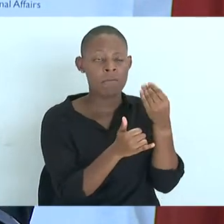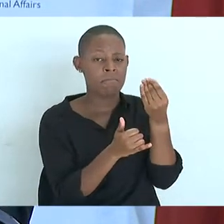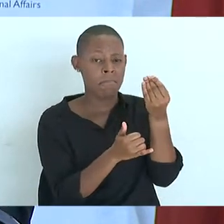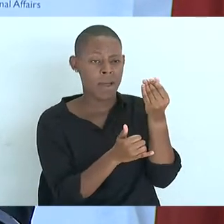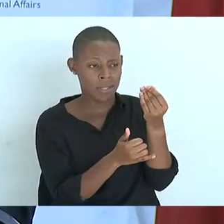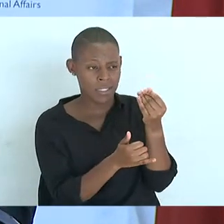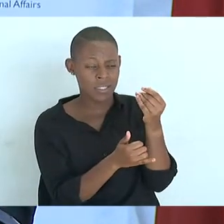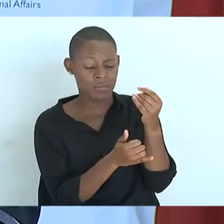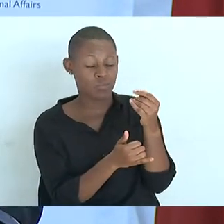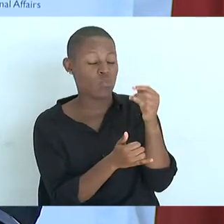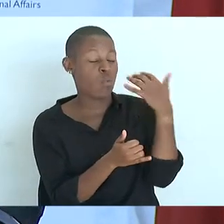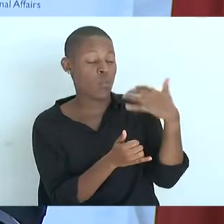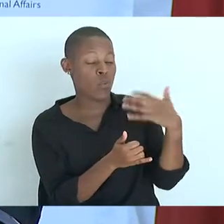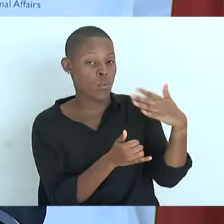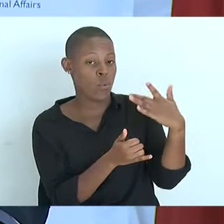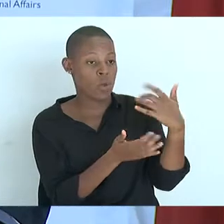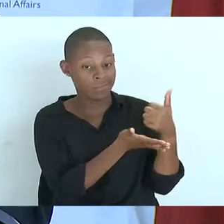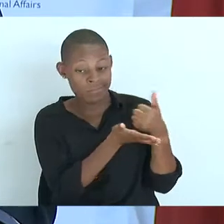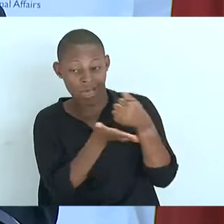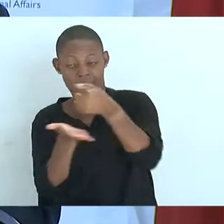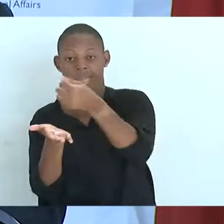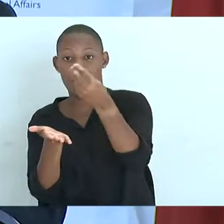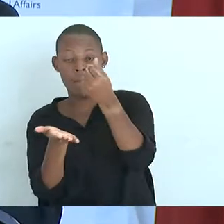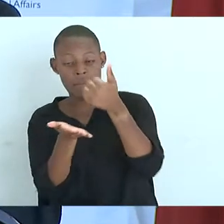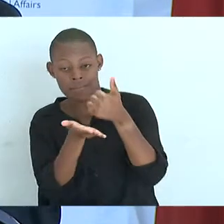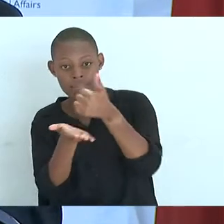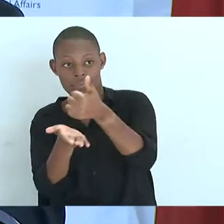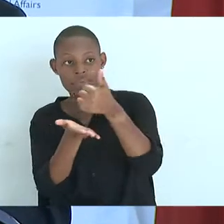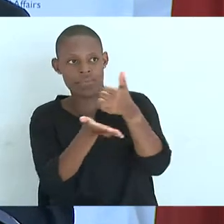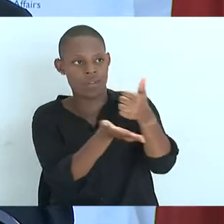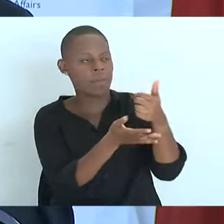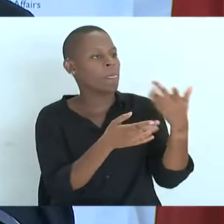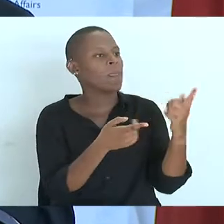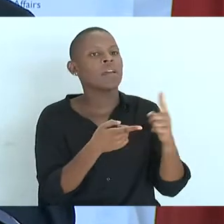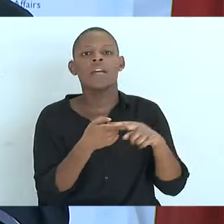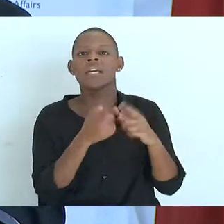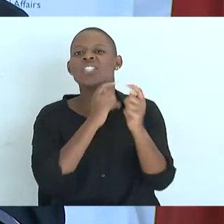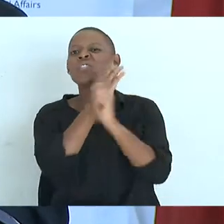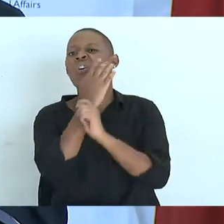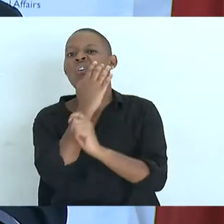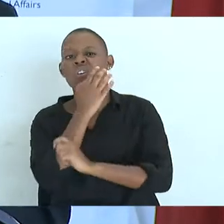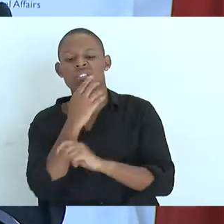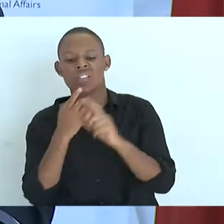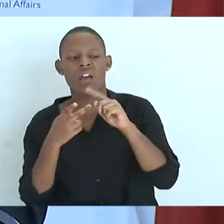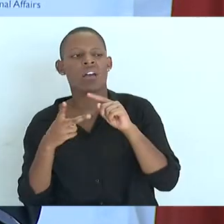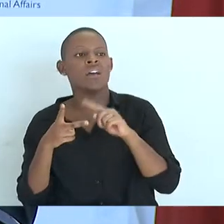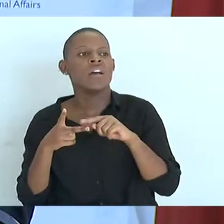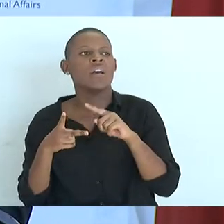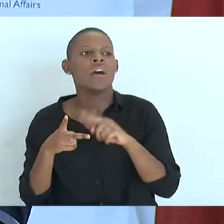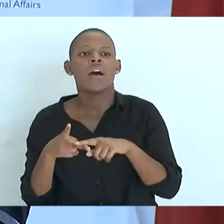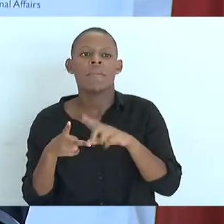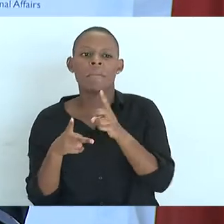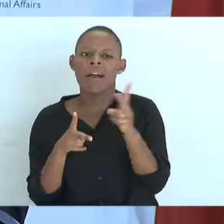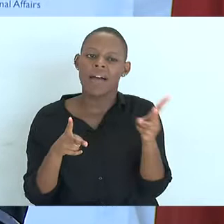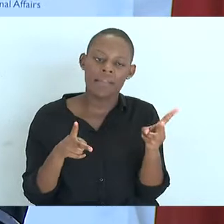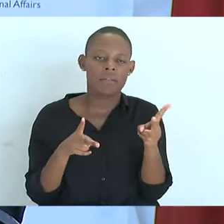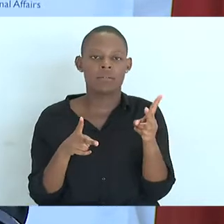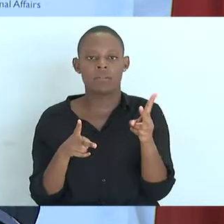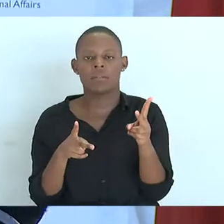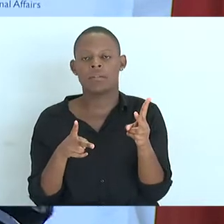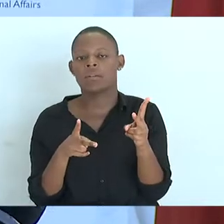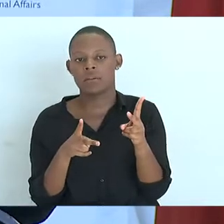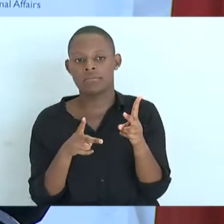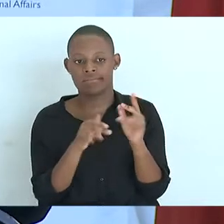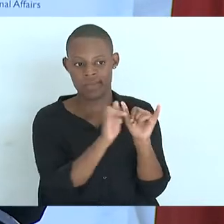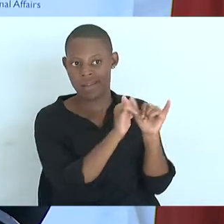province, whether it's Toyota, whether it's Sappi, whether it's Richards Bay Minerals, whether it's a company called Tetra Pak. We've been working